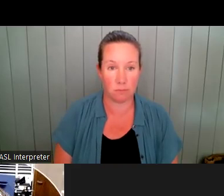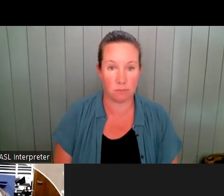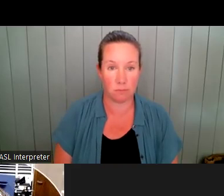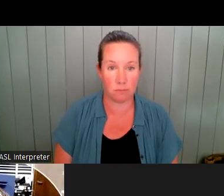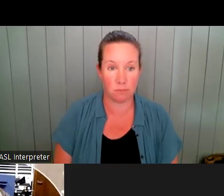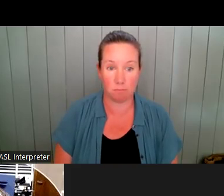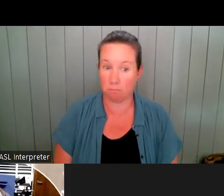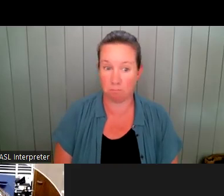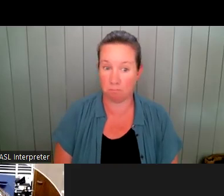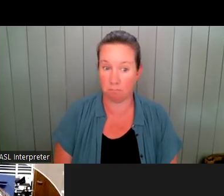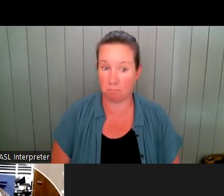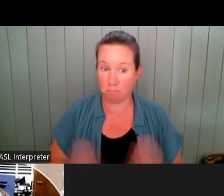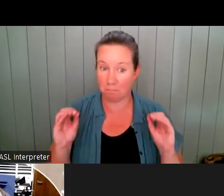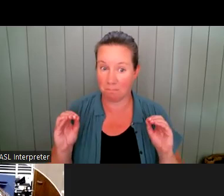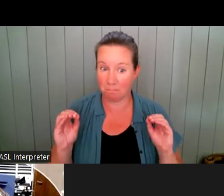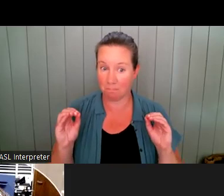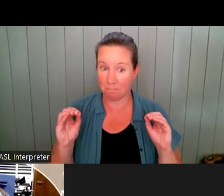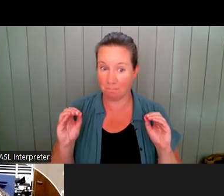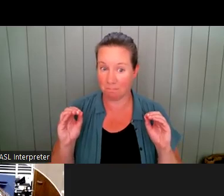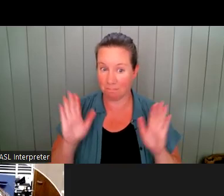So no hands? No hands yet.